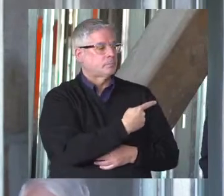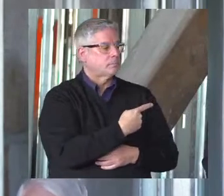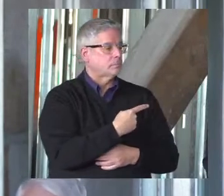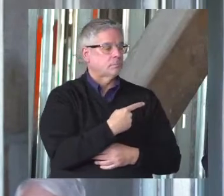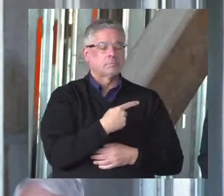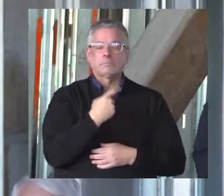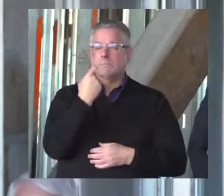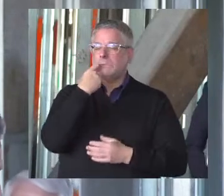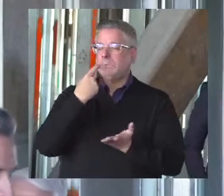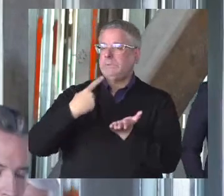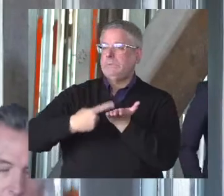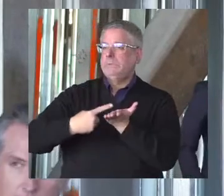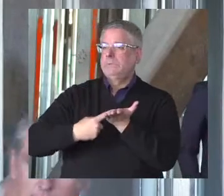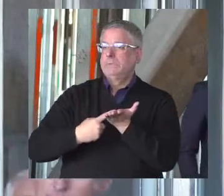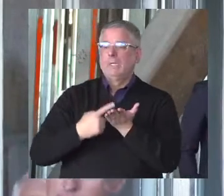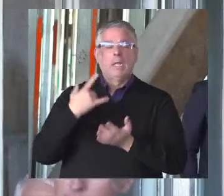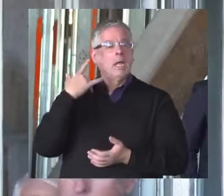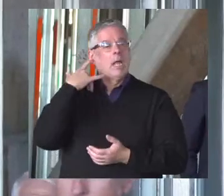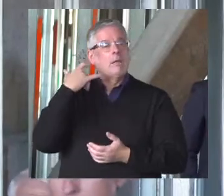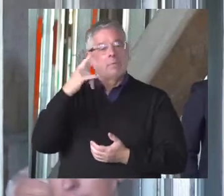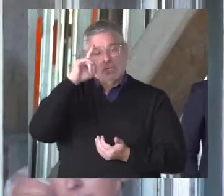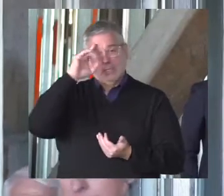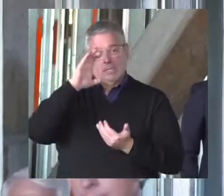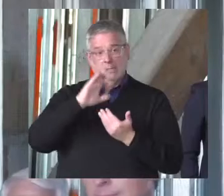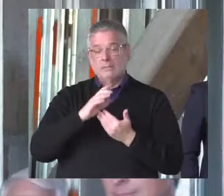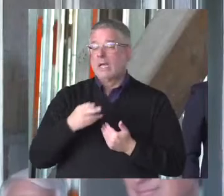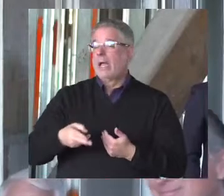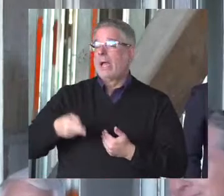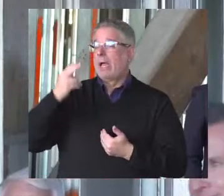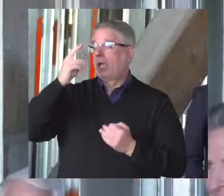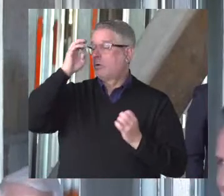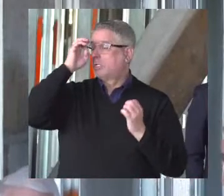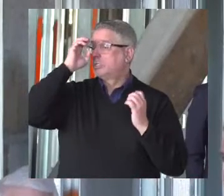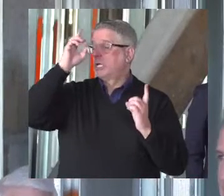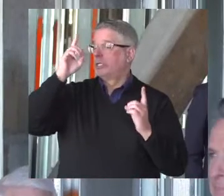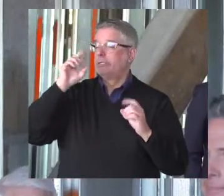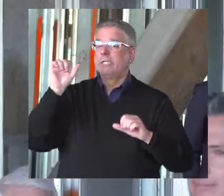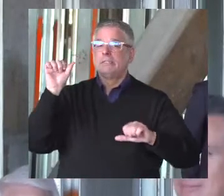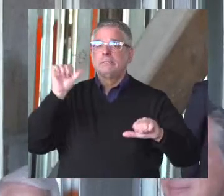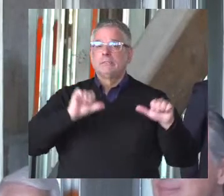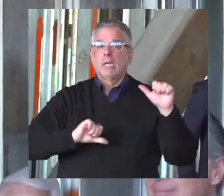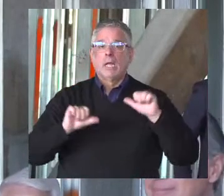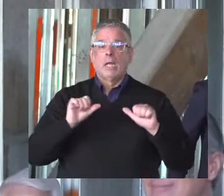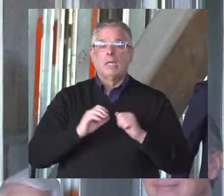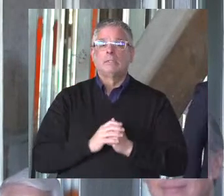Newsom just talked about, though, how California believes in higher education and science.